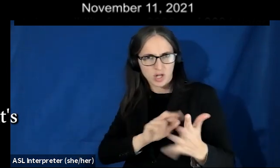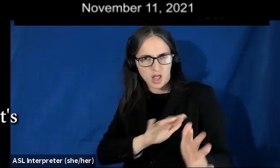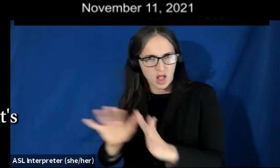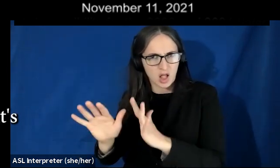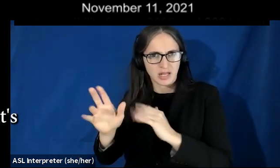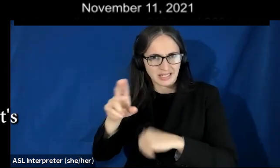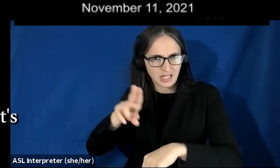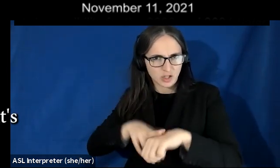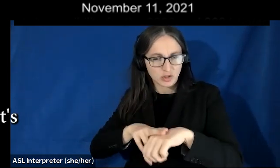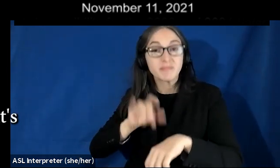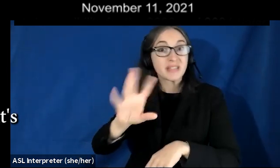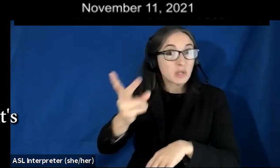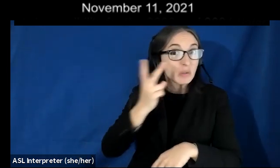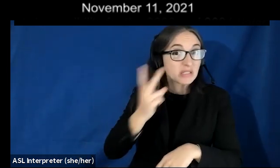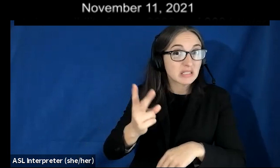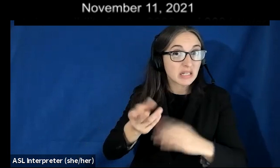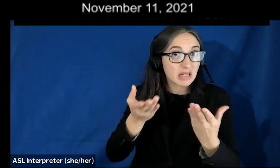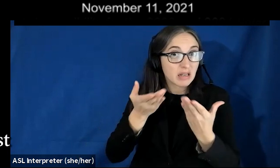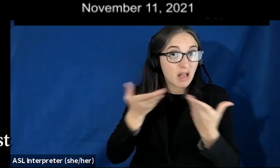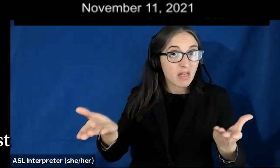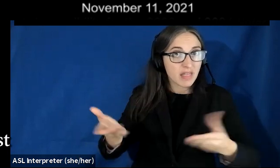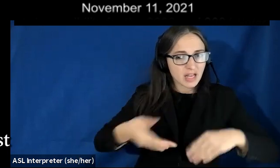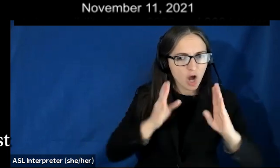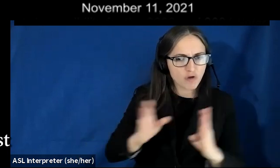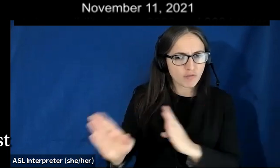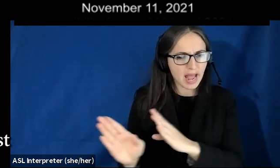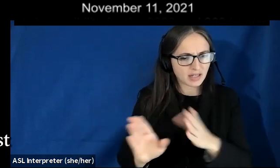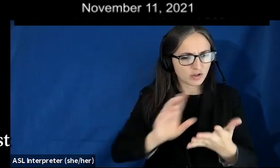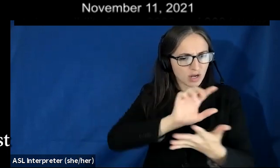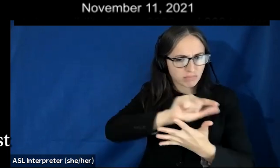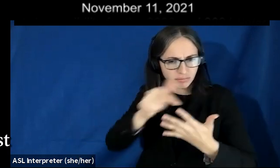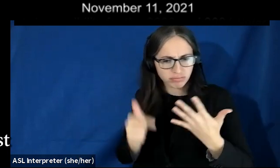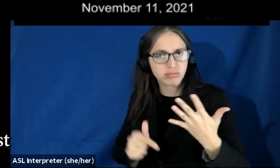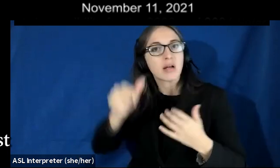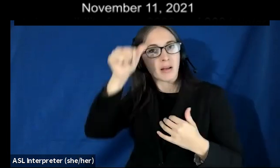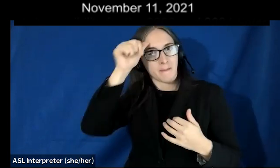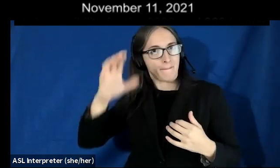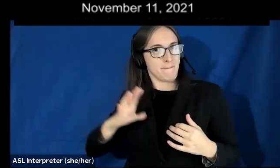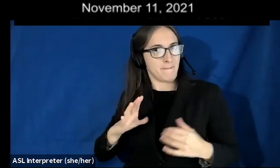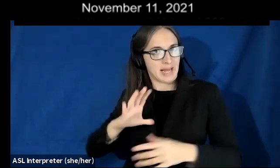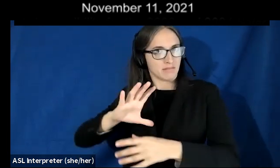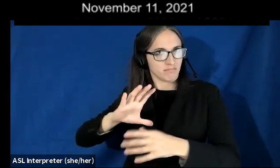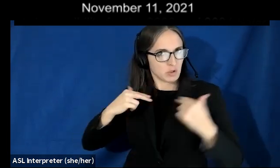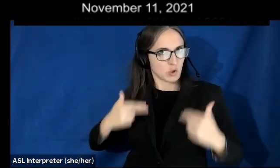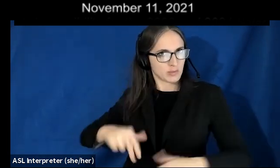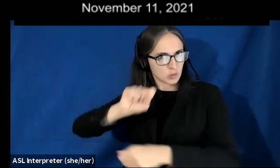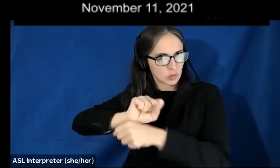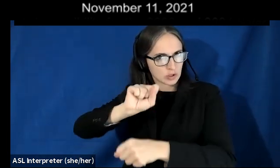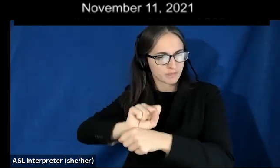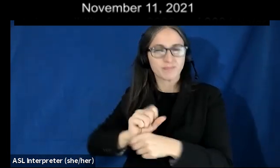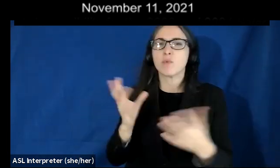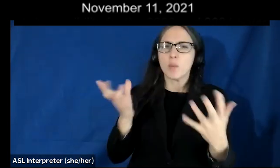order, it's man's work. We want to understand nature first, and we found